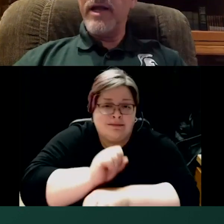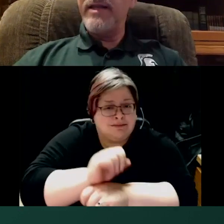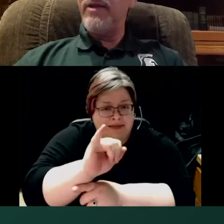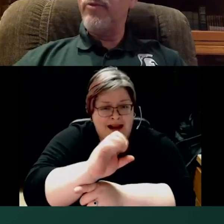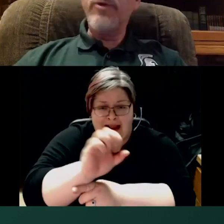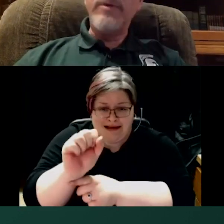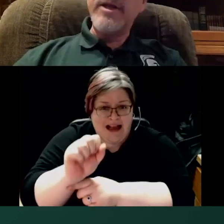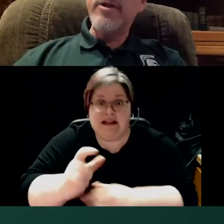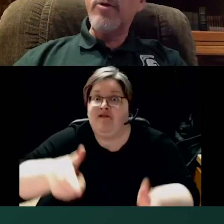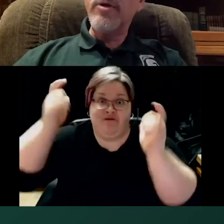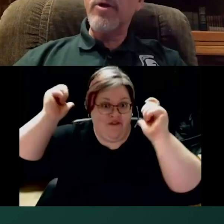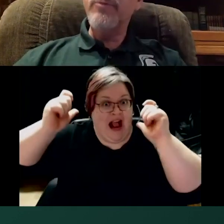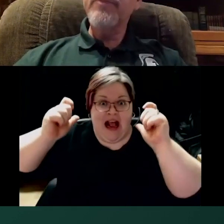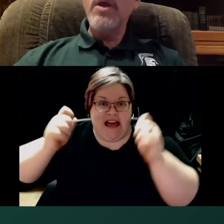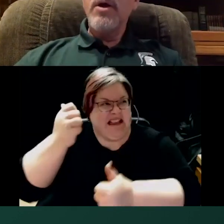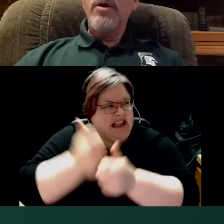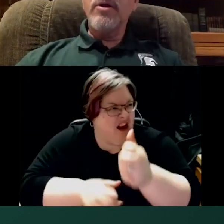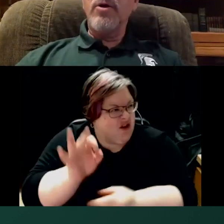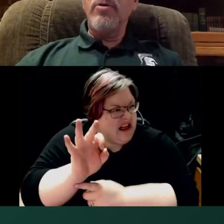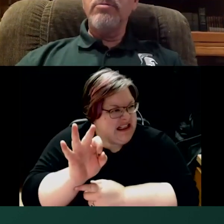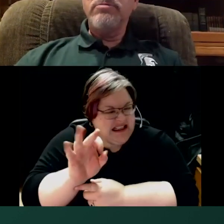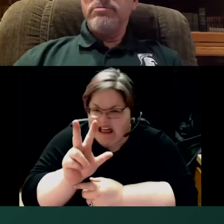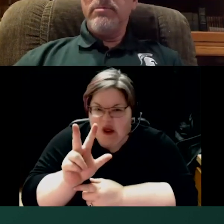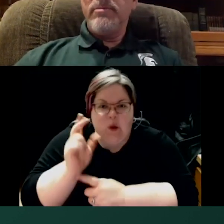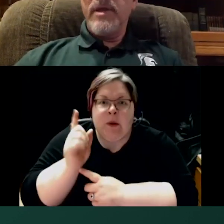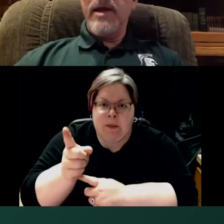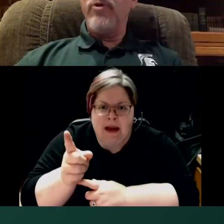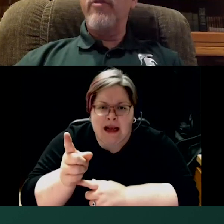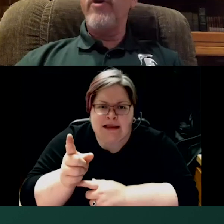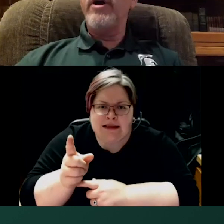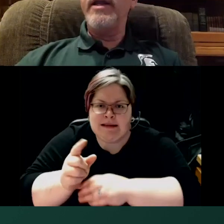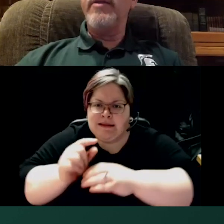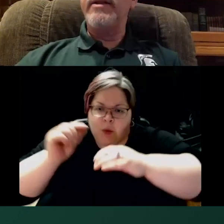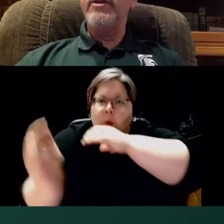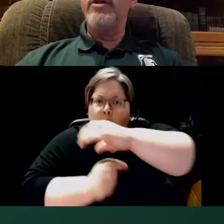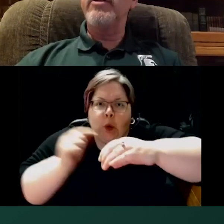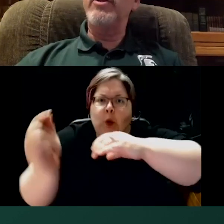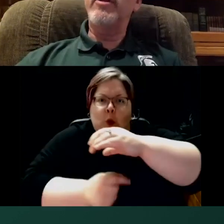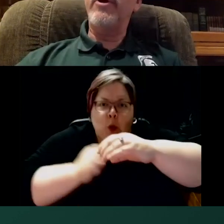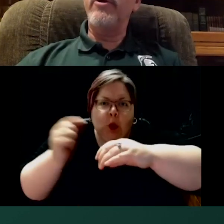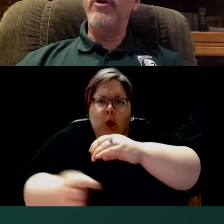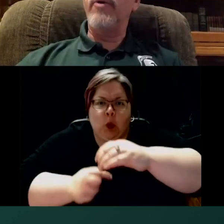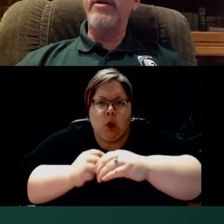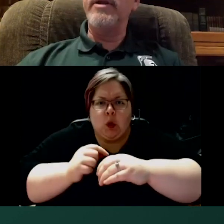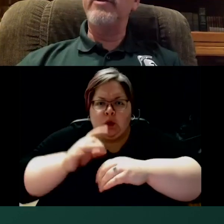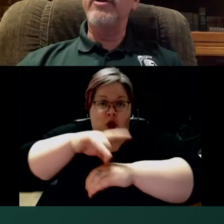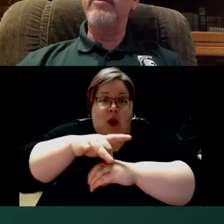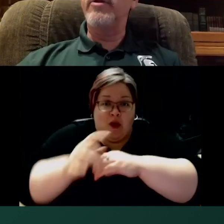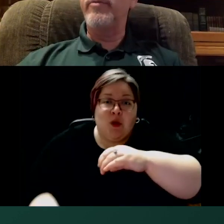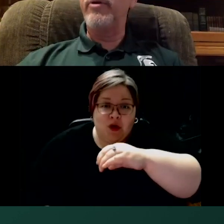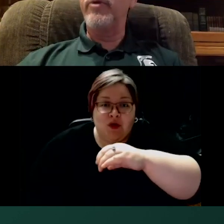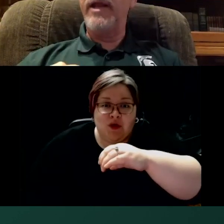every 93 minutes or so. So, and what's fun is that it doesn't disappear in the horizon.